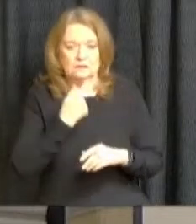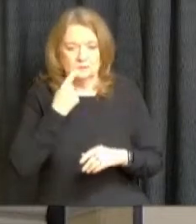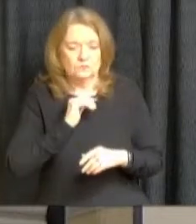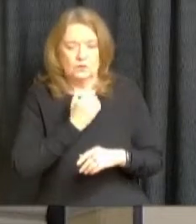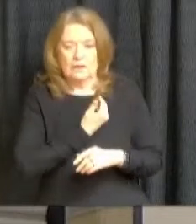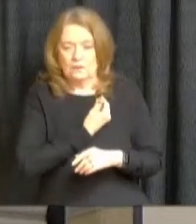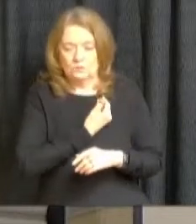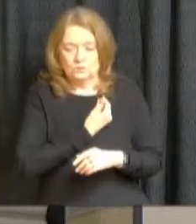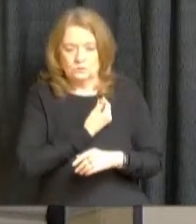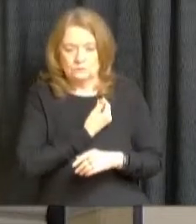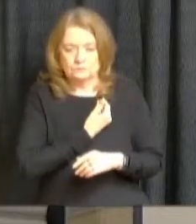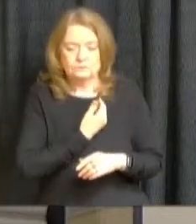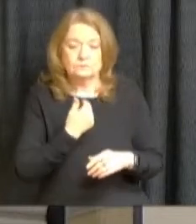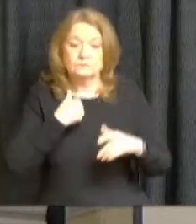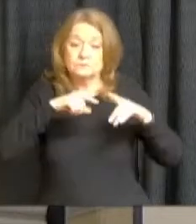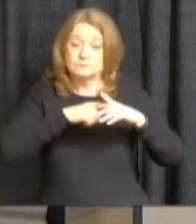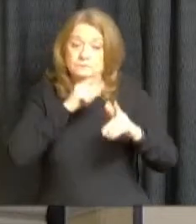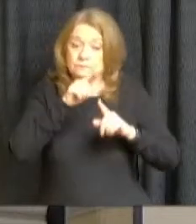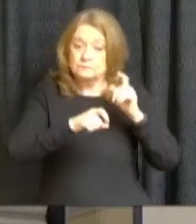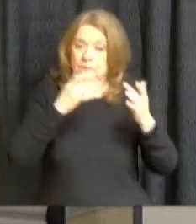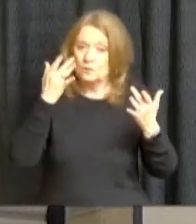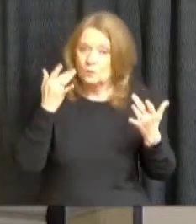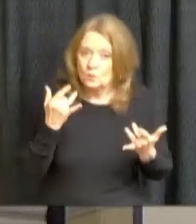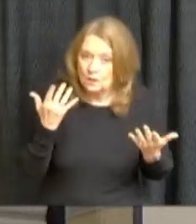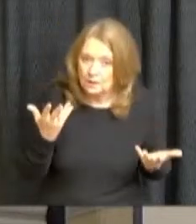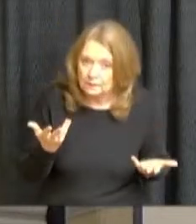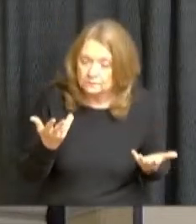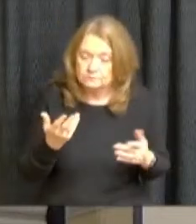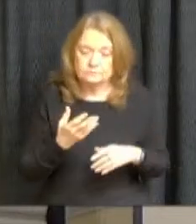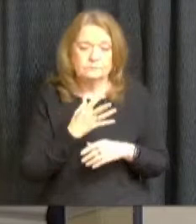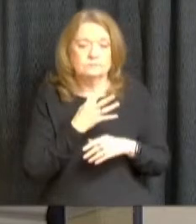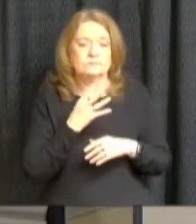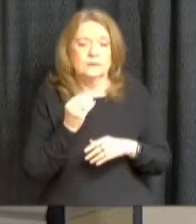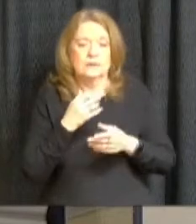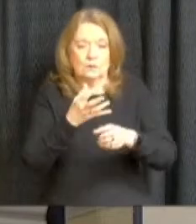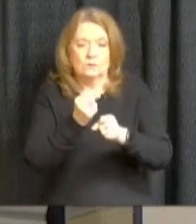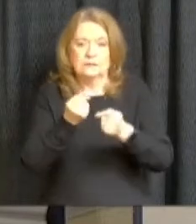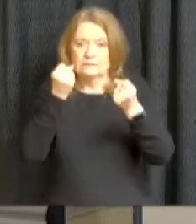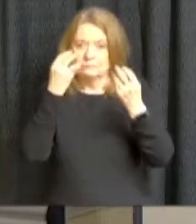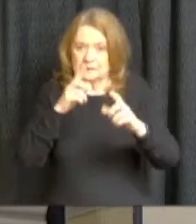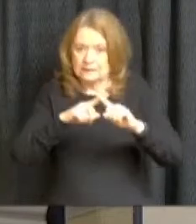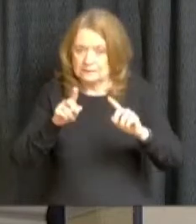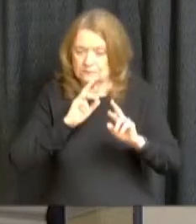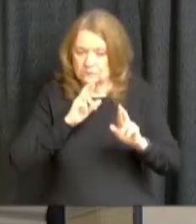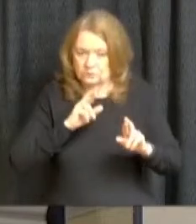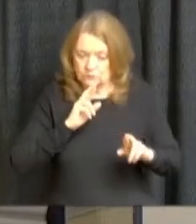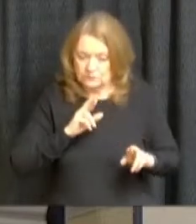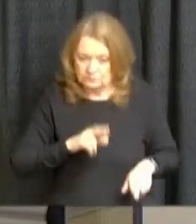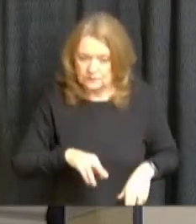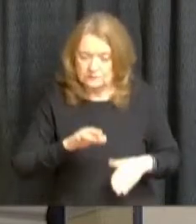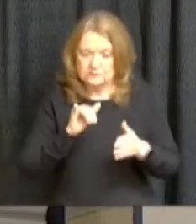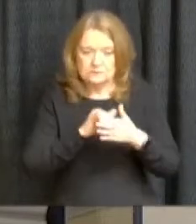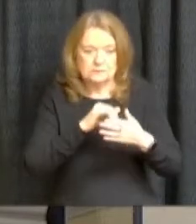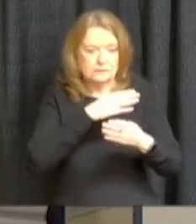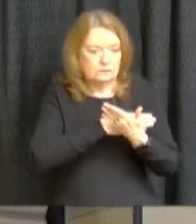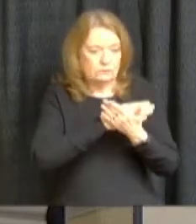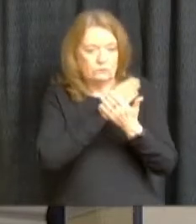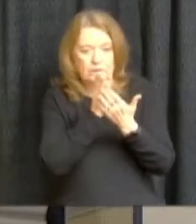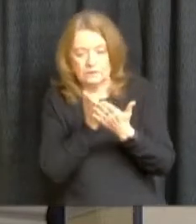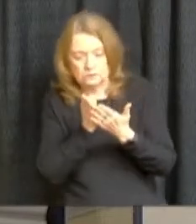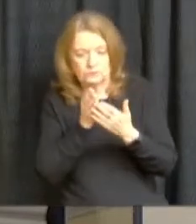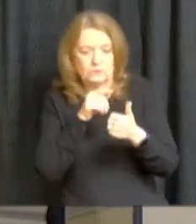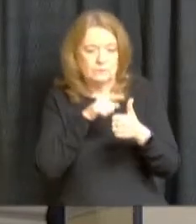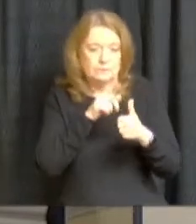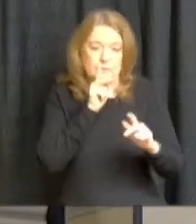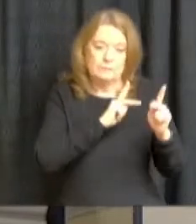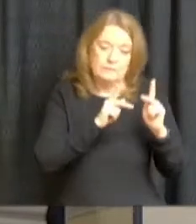plates. I began asking why this was done. I've received many different responses that range from there